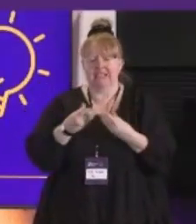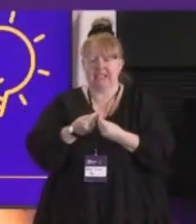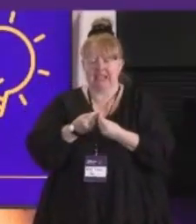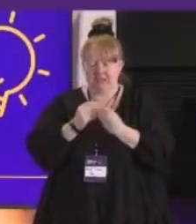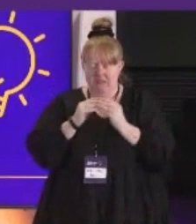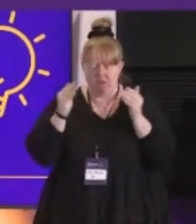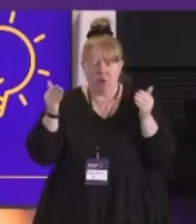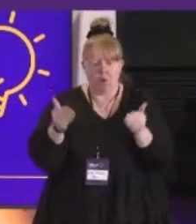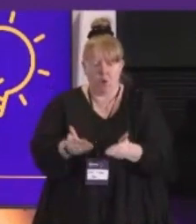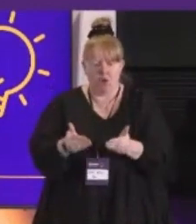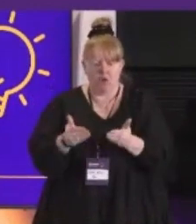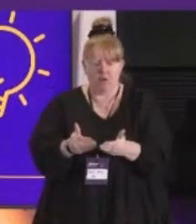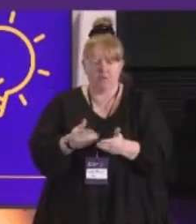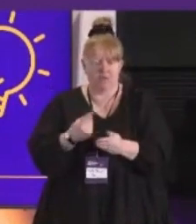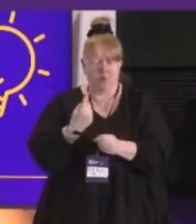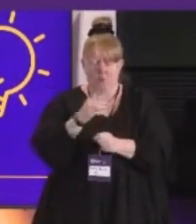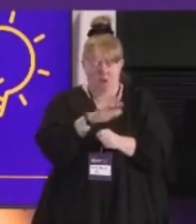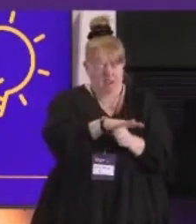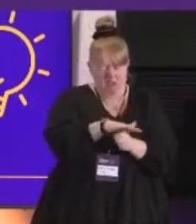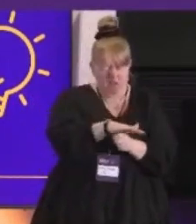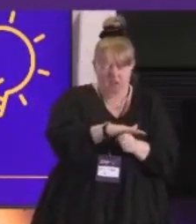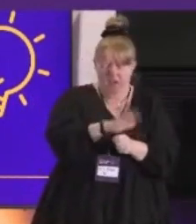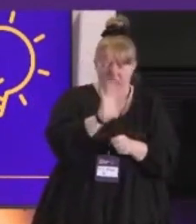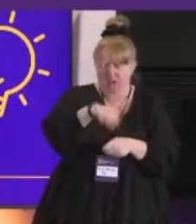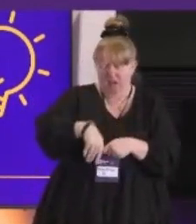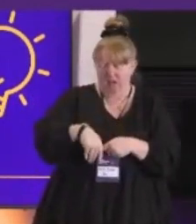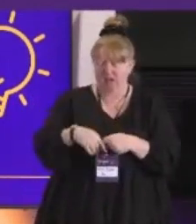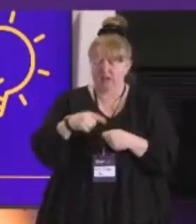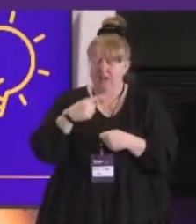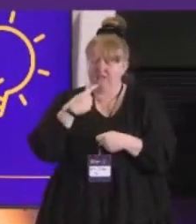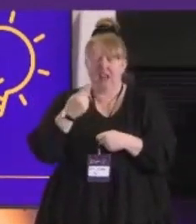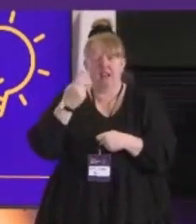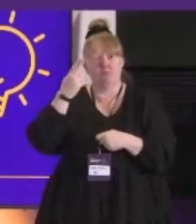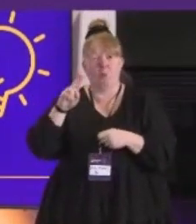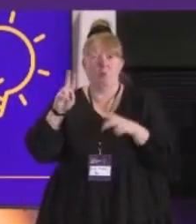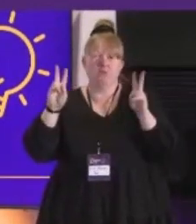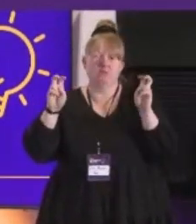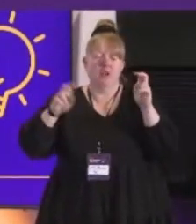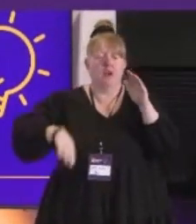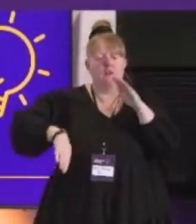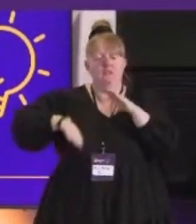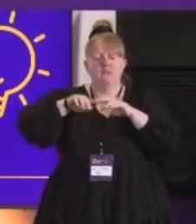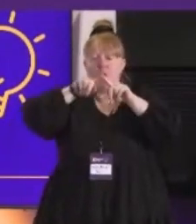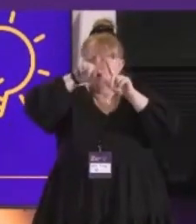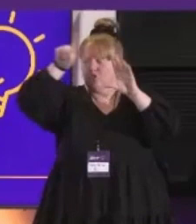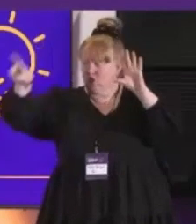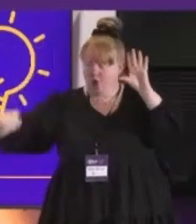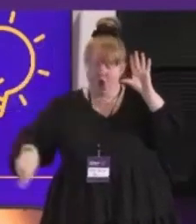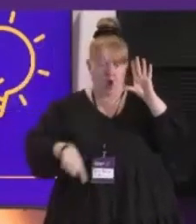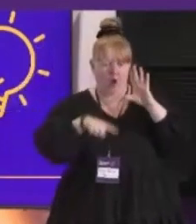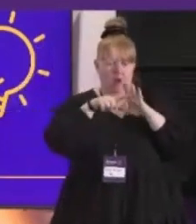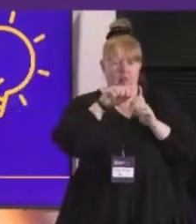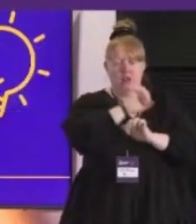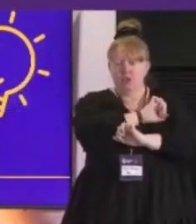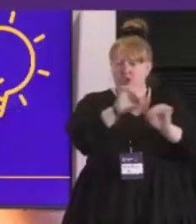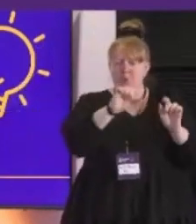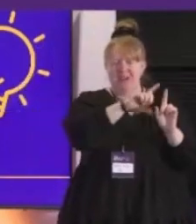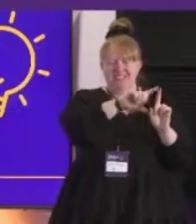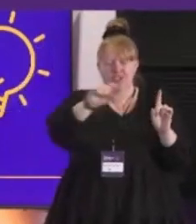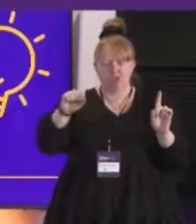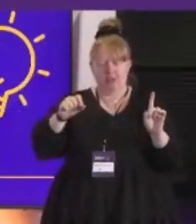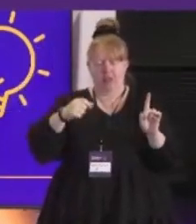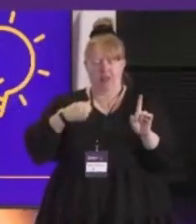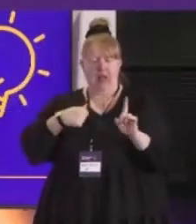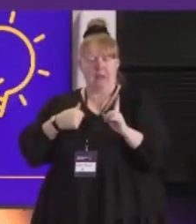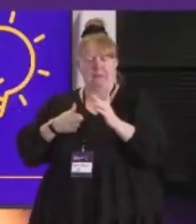accessibility. It's not just one area. We need to have, I call it that full circle. Today, many of you are in the digital sphere. I'm in the built environment,